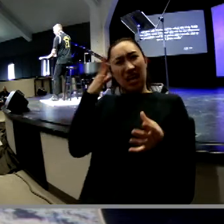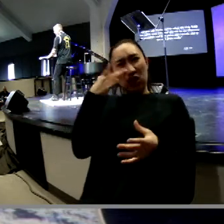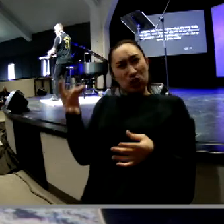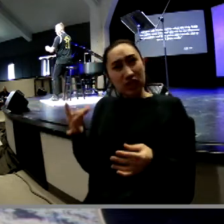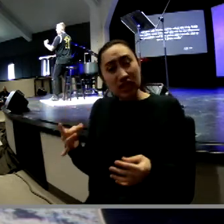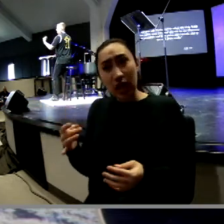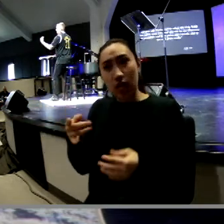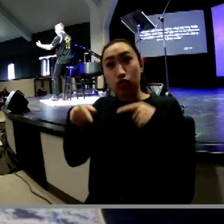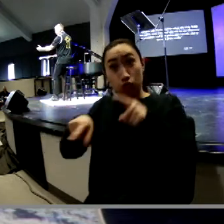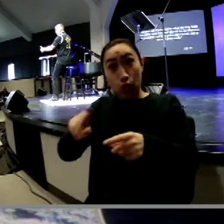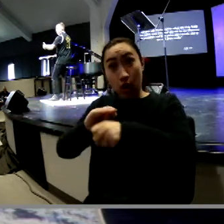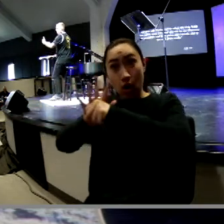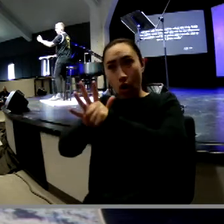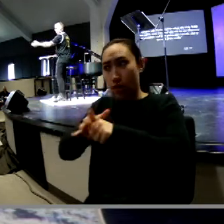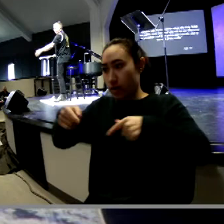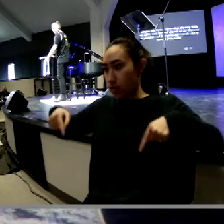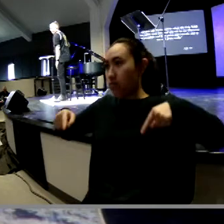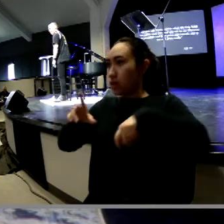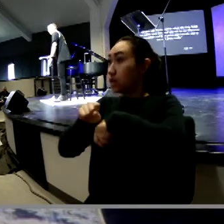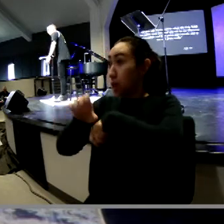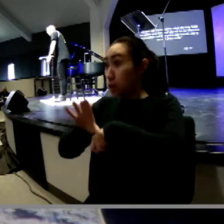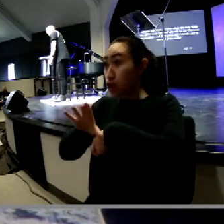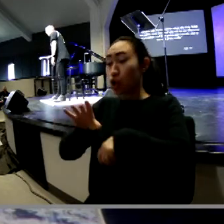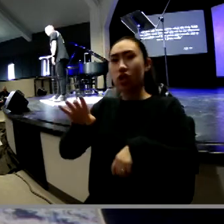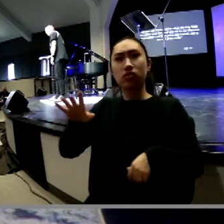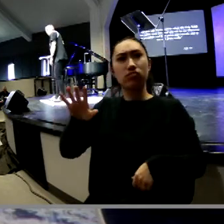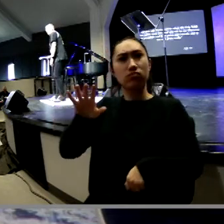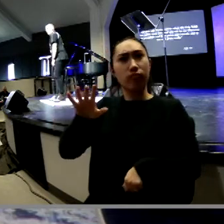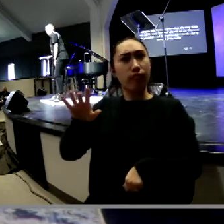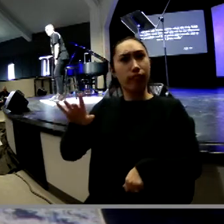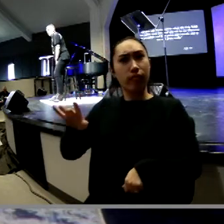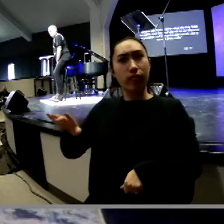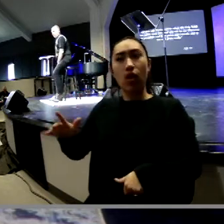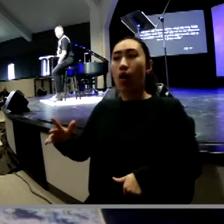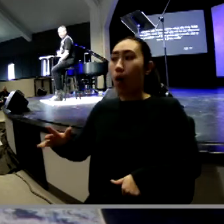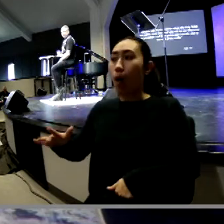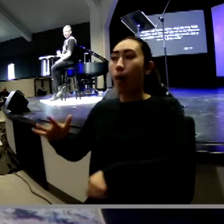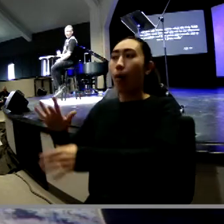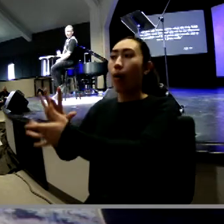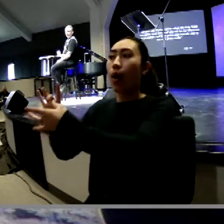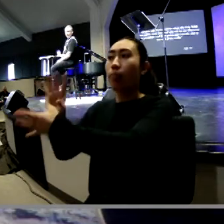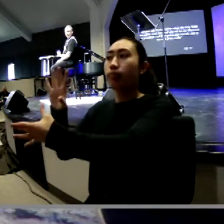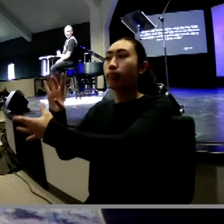Continue to send and equip people. You know what breaks my heart?